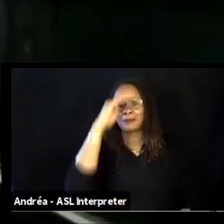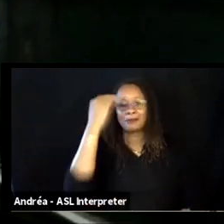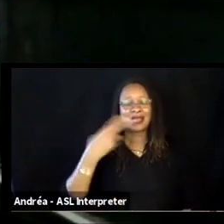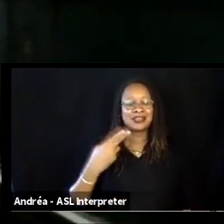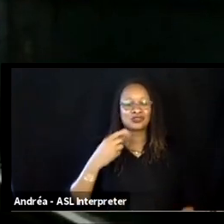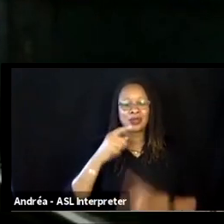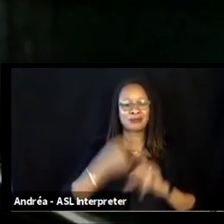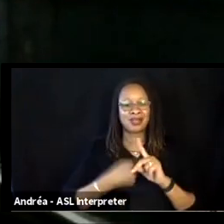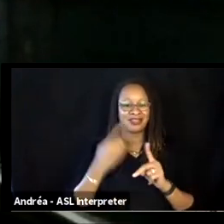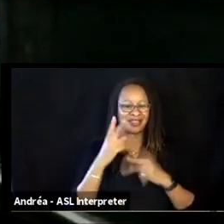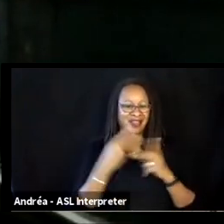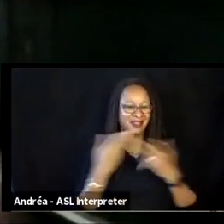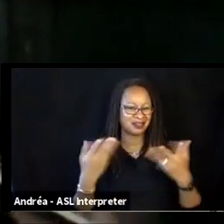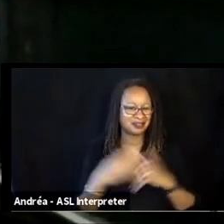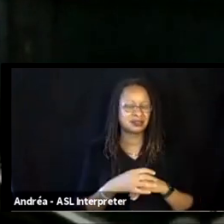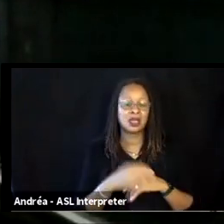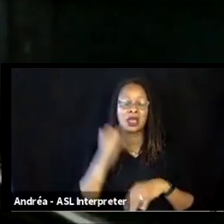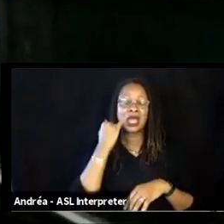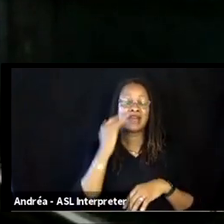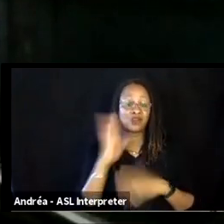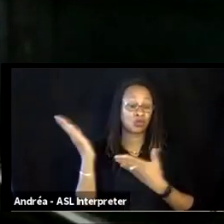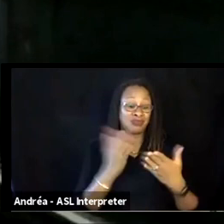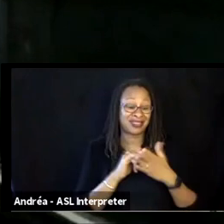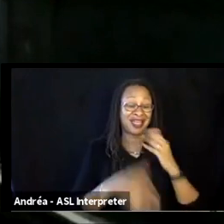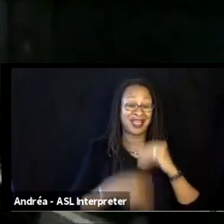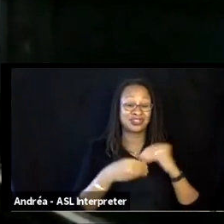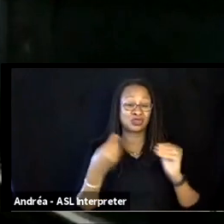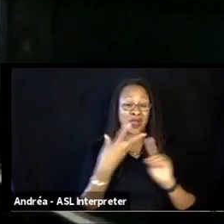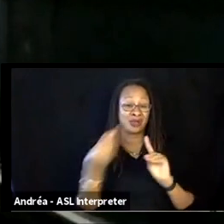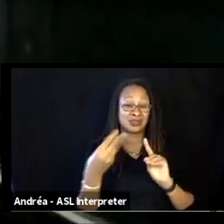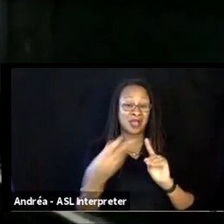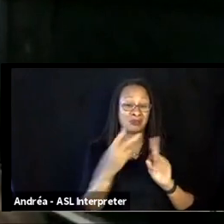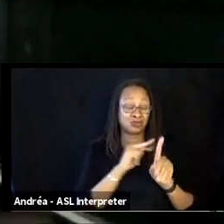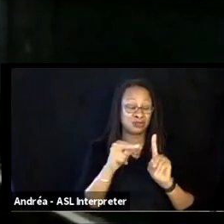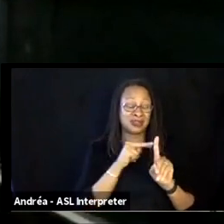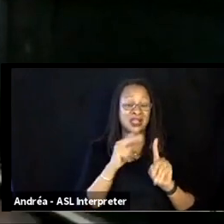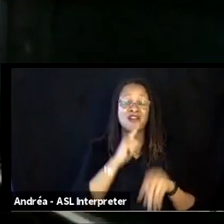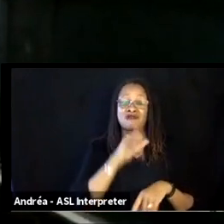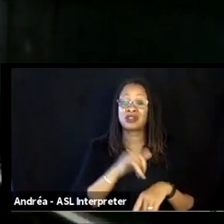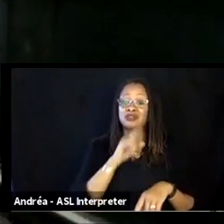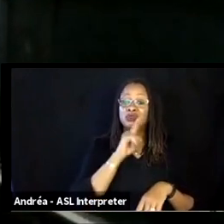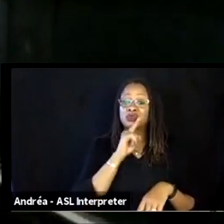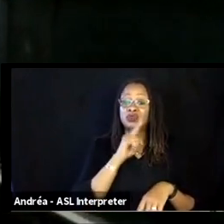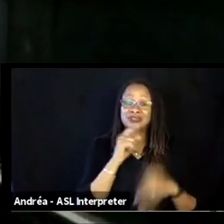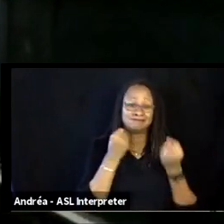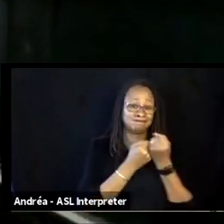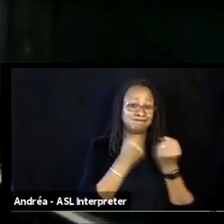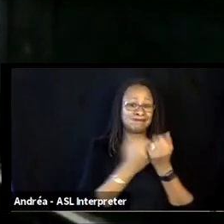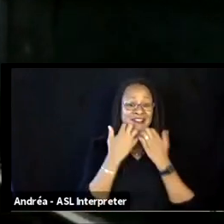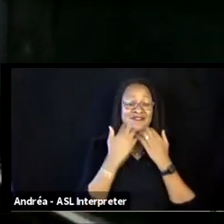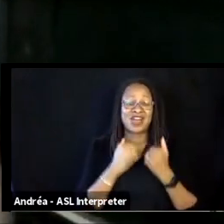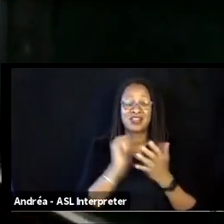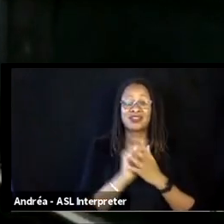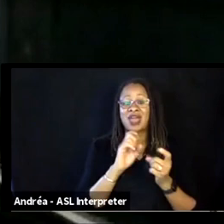something of the sort. And how do you, if you are bringing in that external perspective, really and truly like championing and valuing that